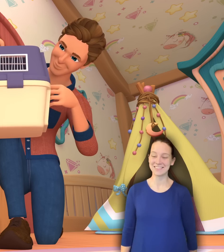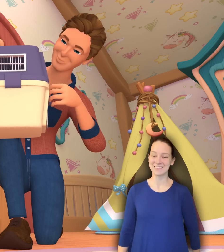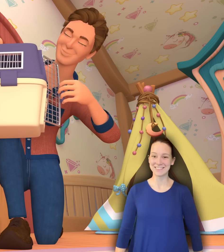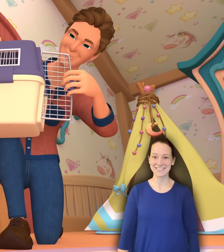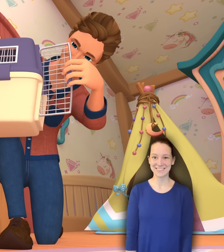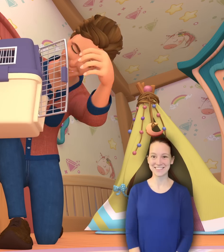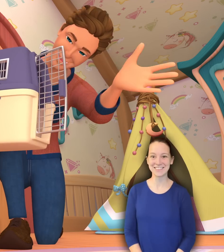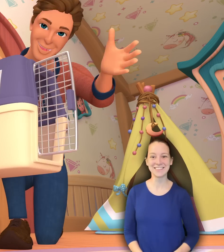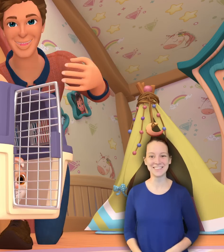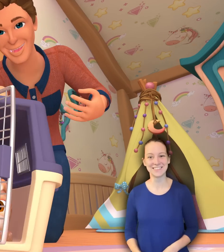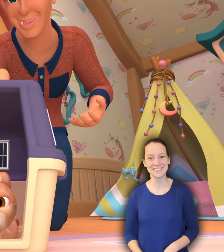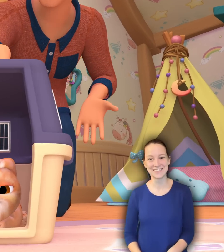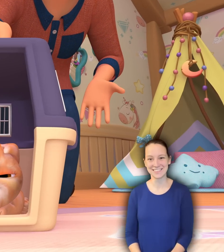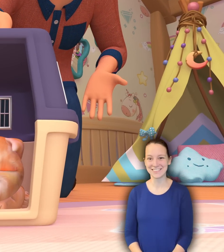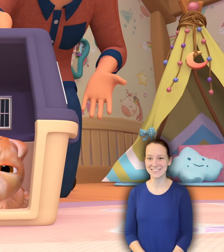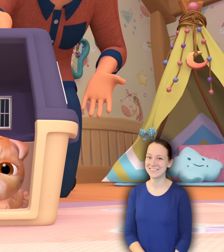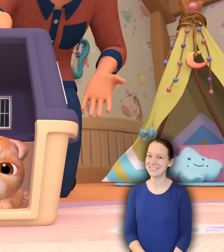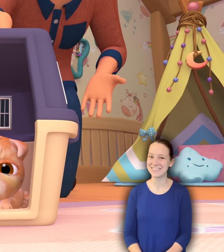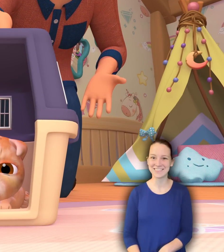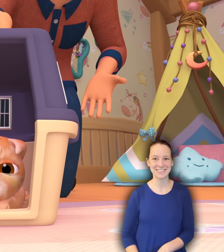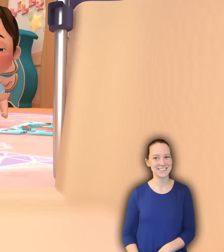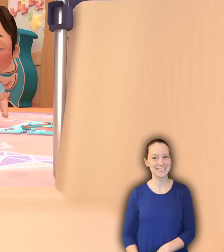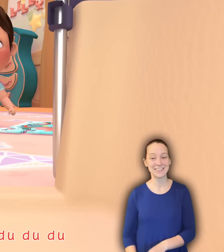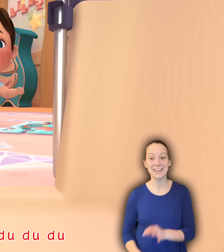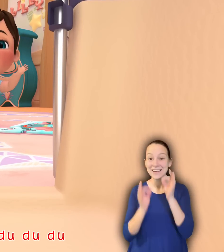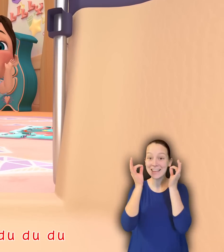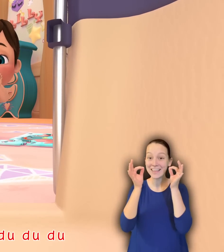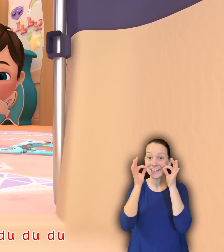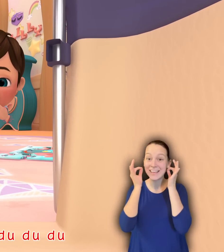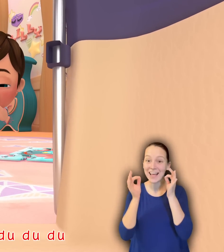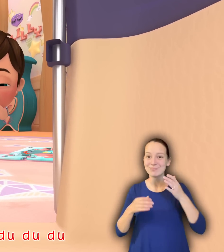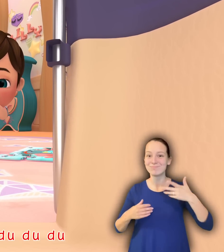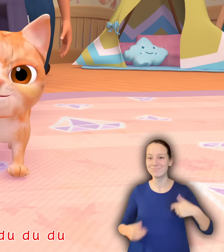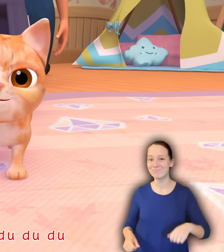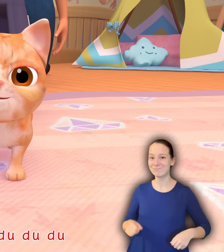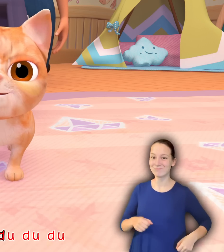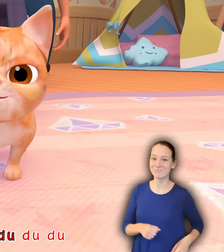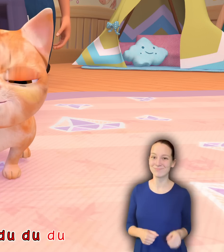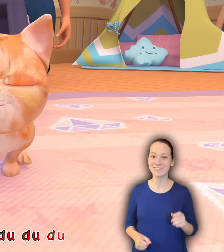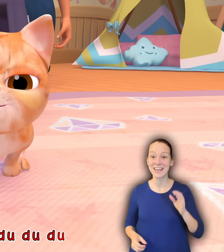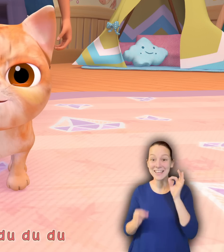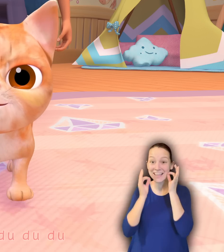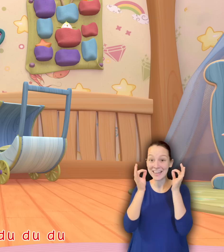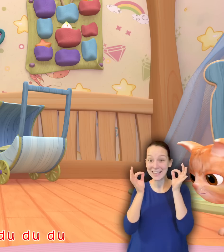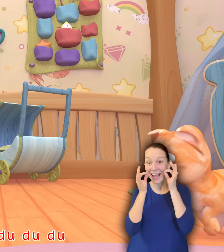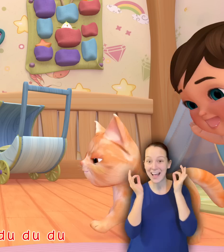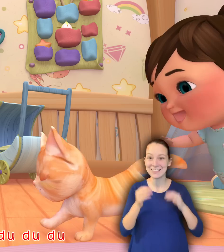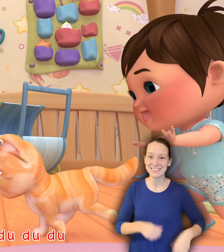Kitty cat.